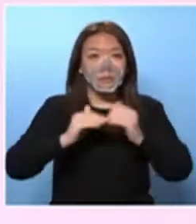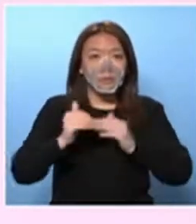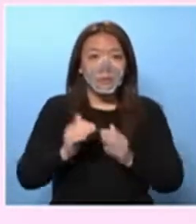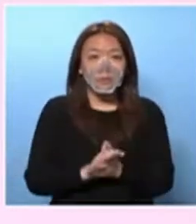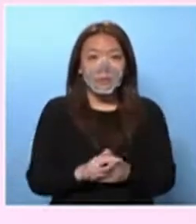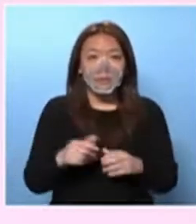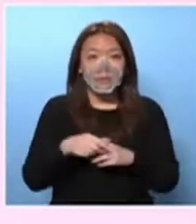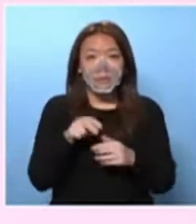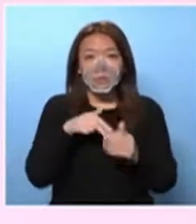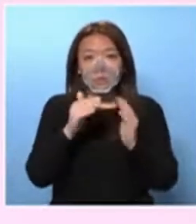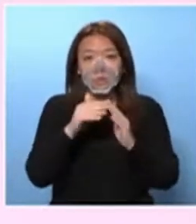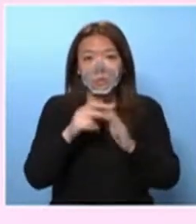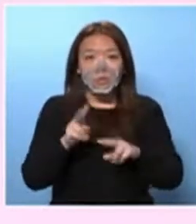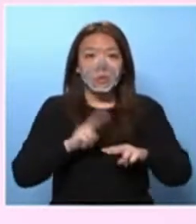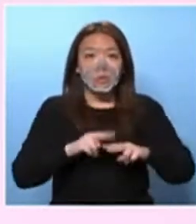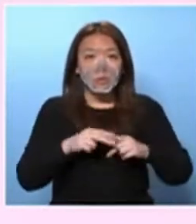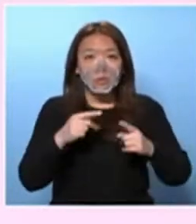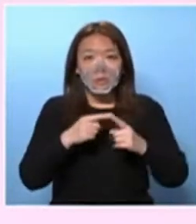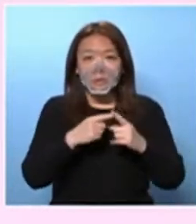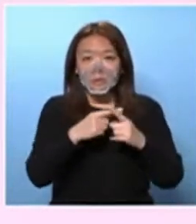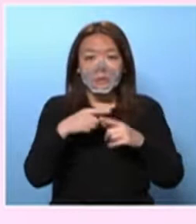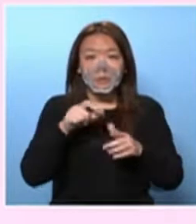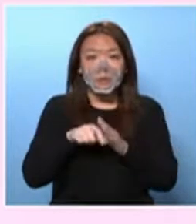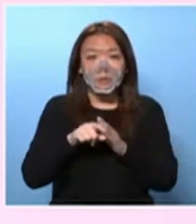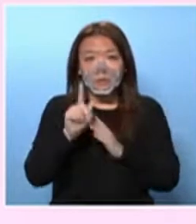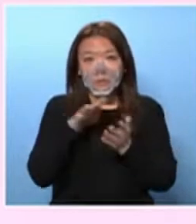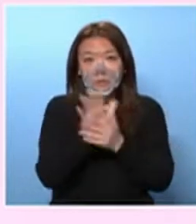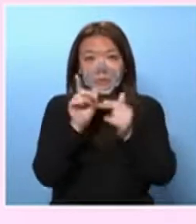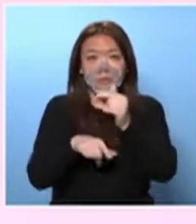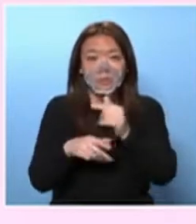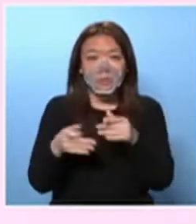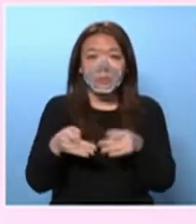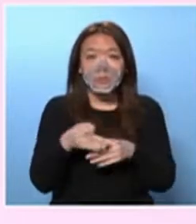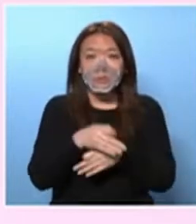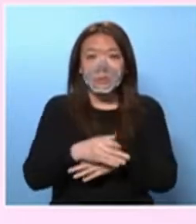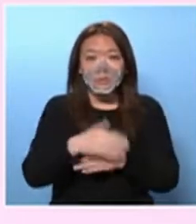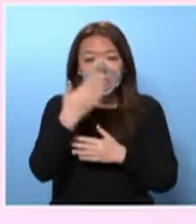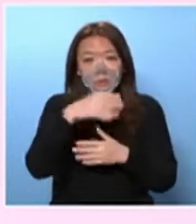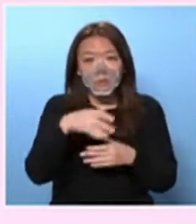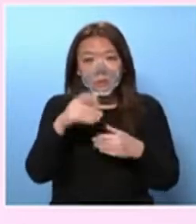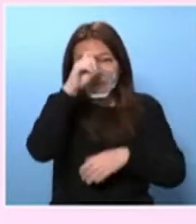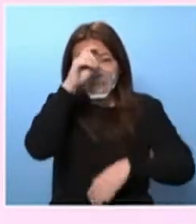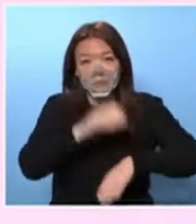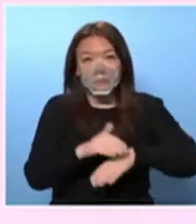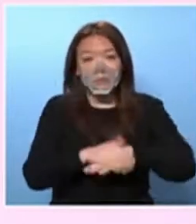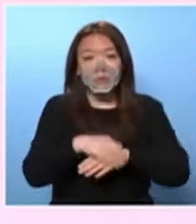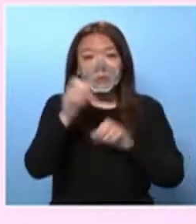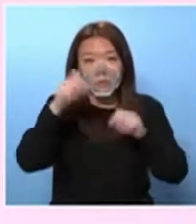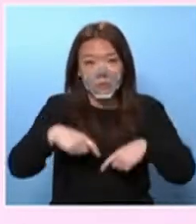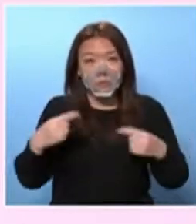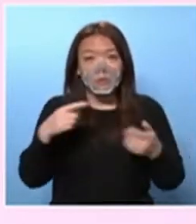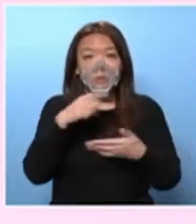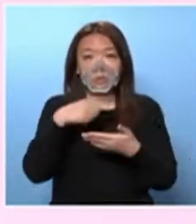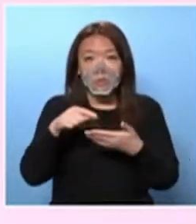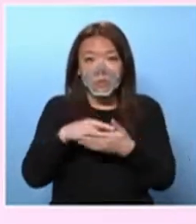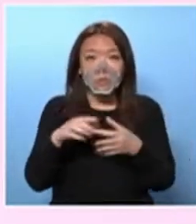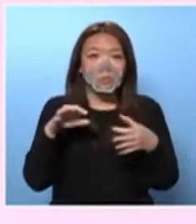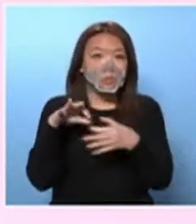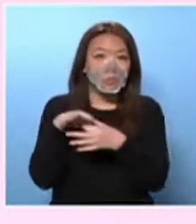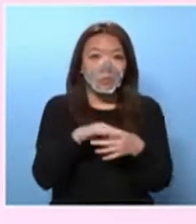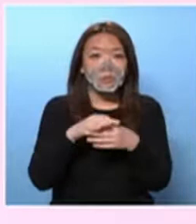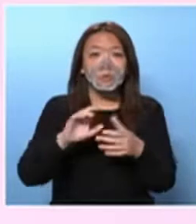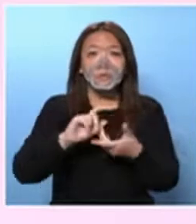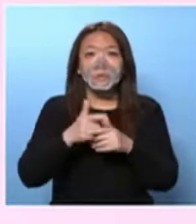Financial technology. The HKMA and the People's Bank of China, or PBOC, signed a memorandum on understanding in October last